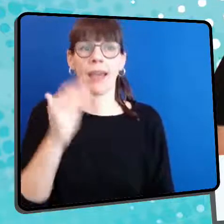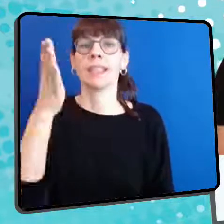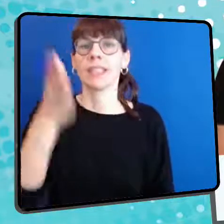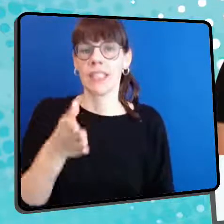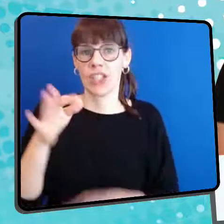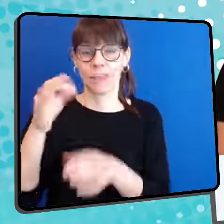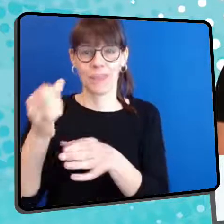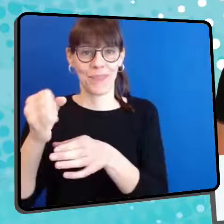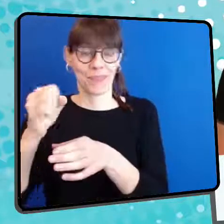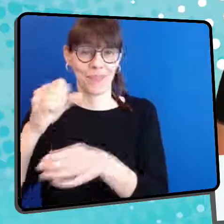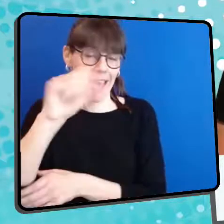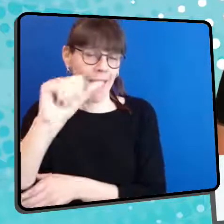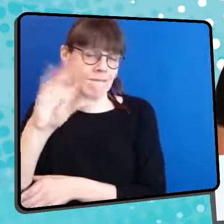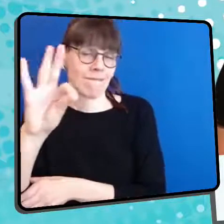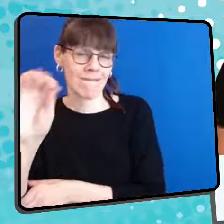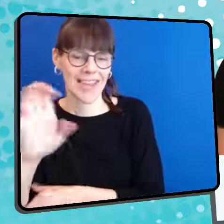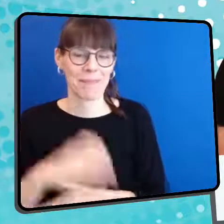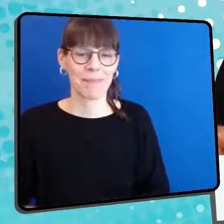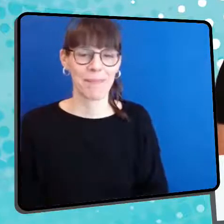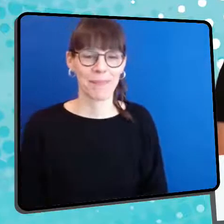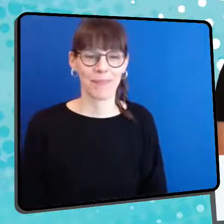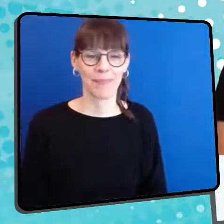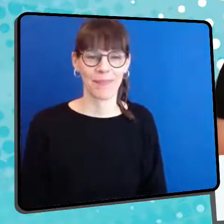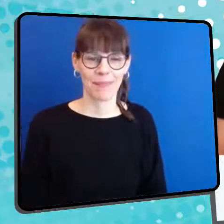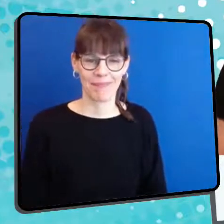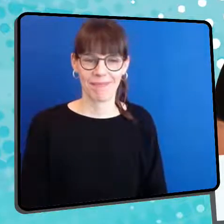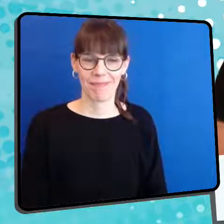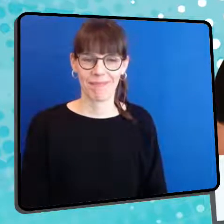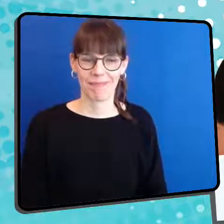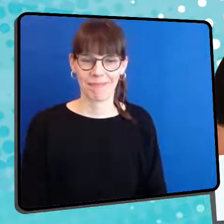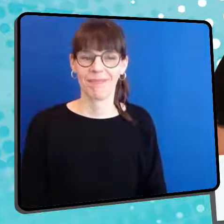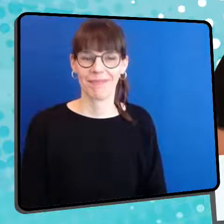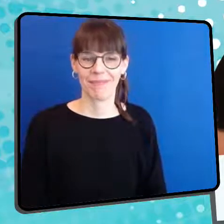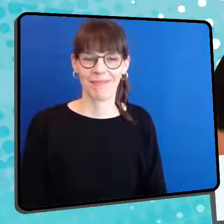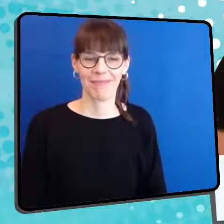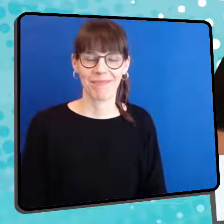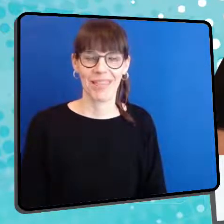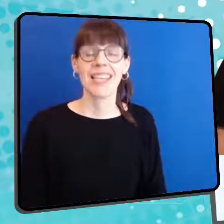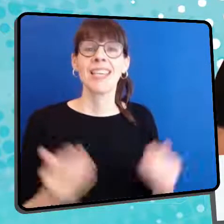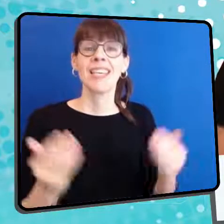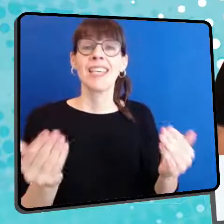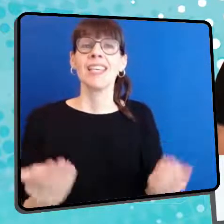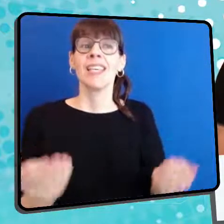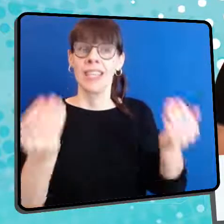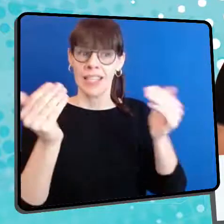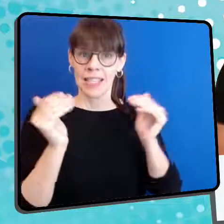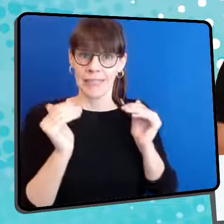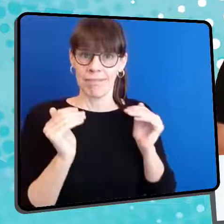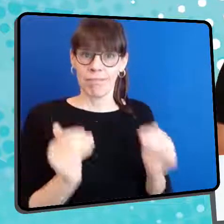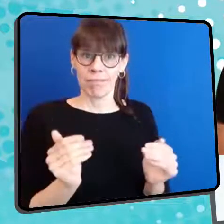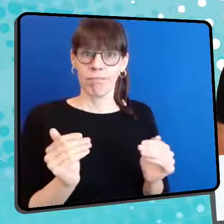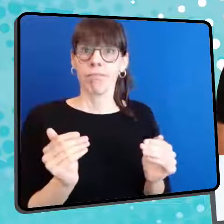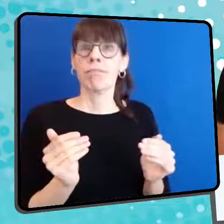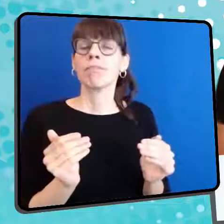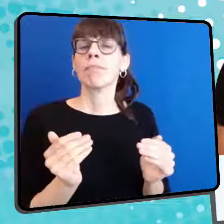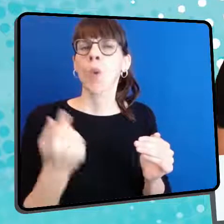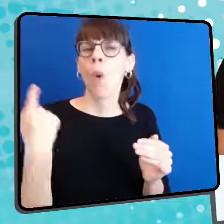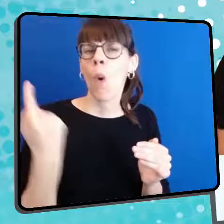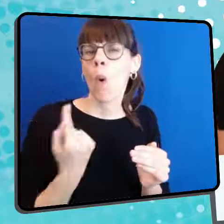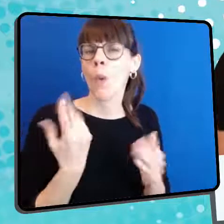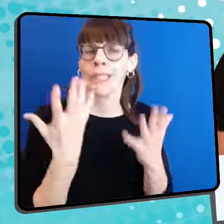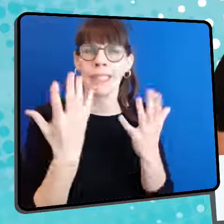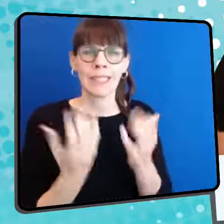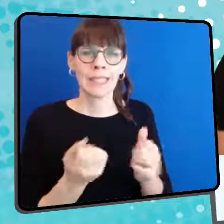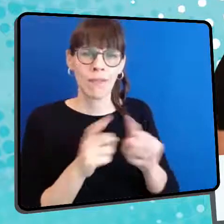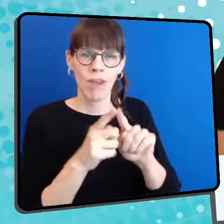Yes, so let's move on to next. We always have a list of events that are upcoming and